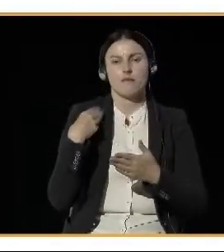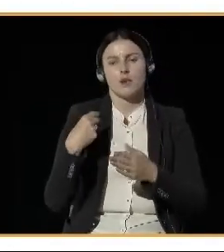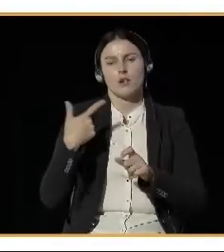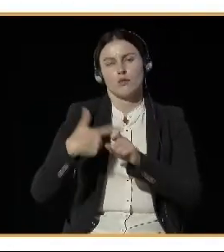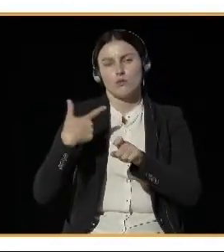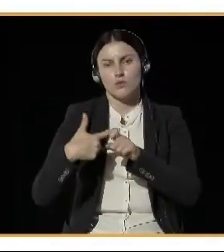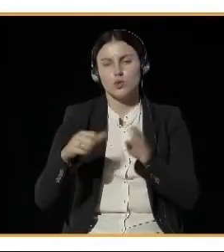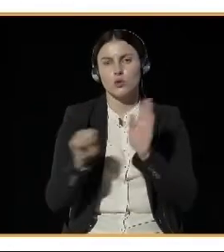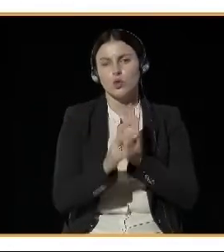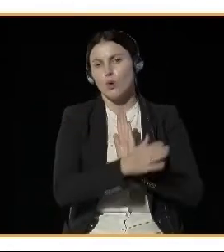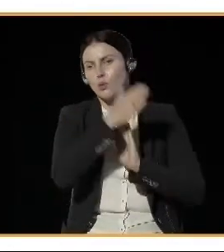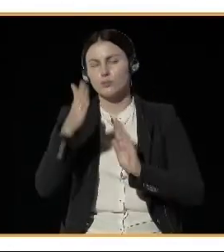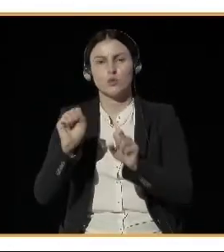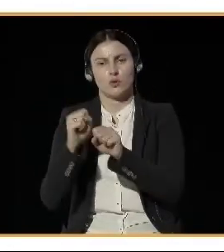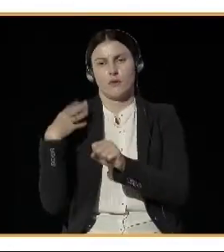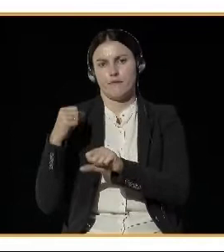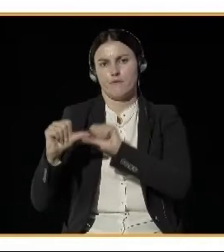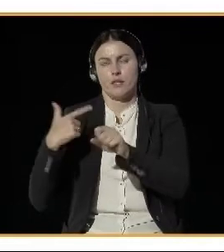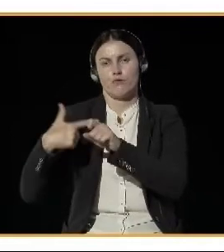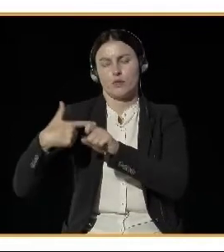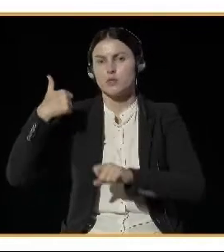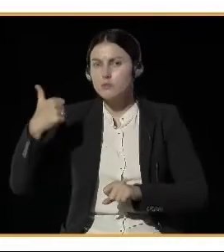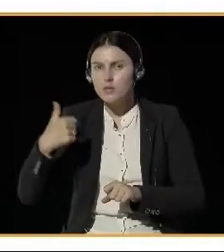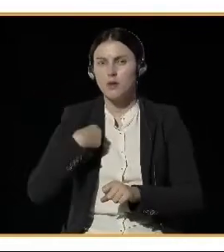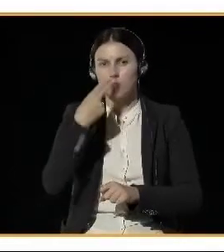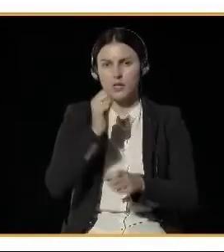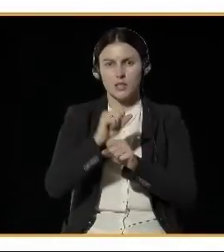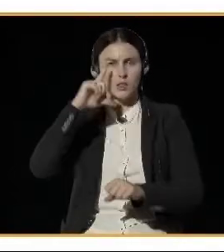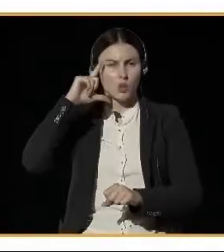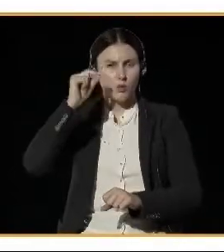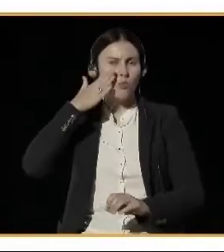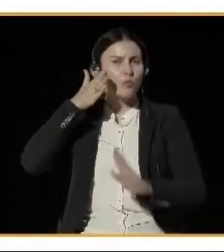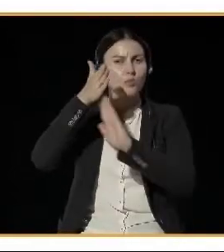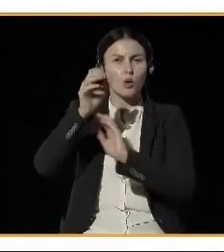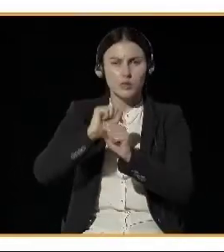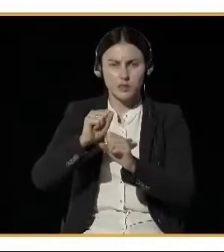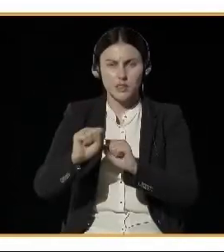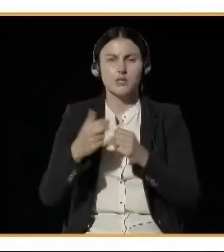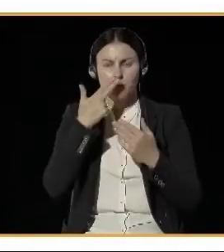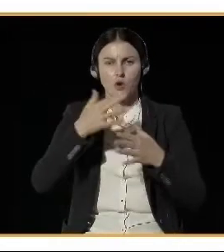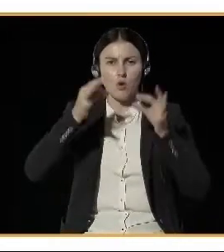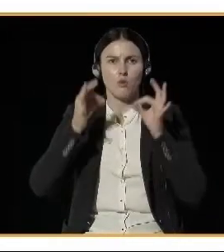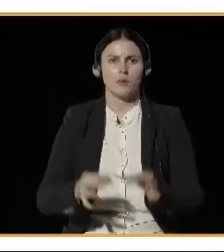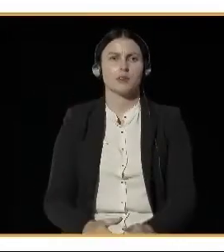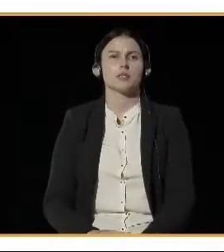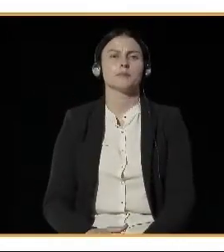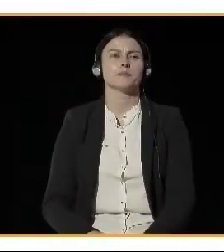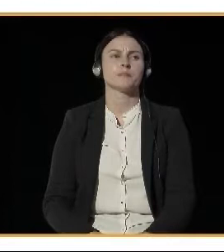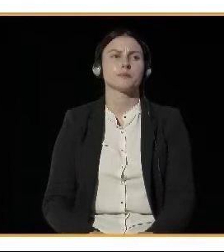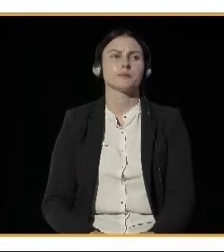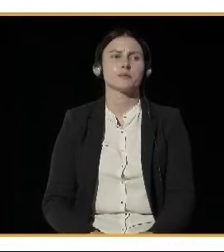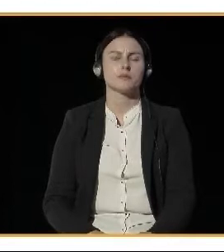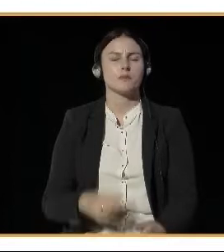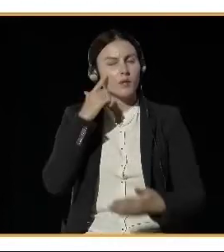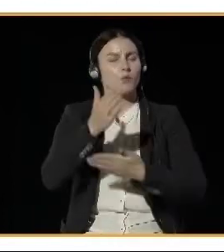21st century. And please take a look. In the middle of the 20th century, this pyramid had